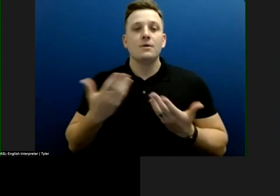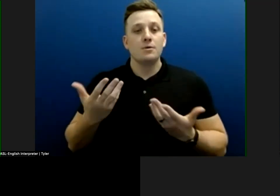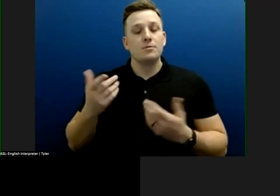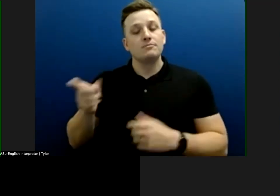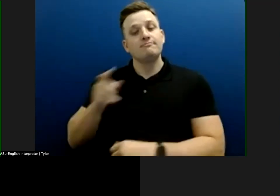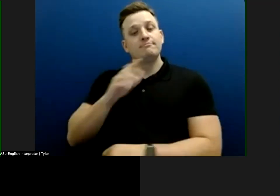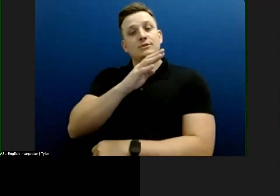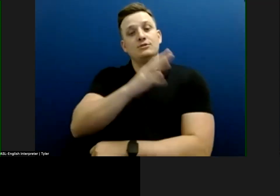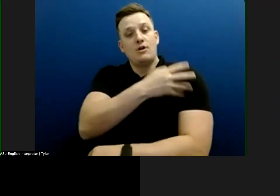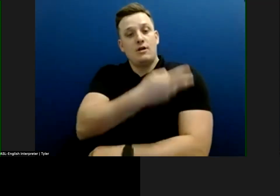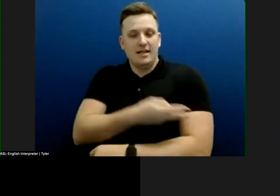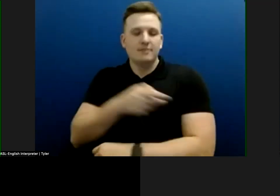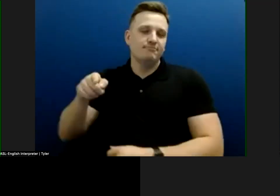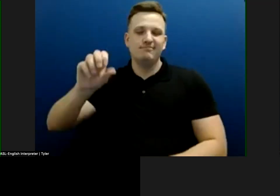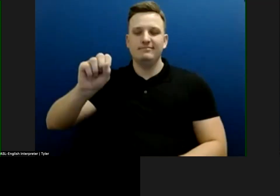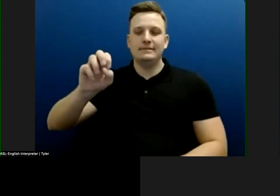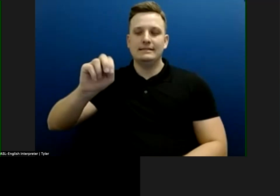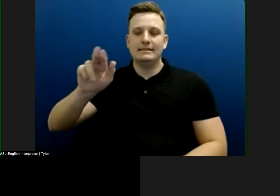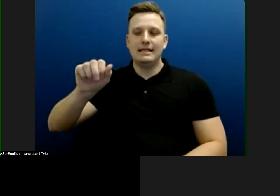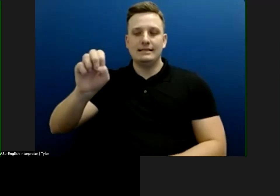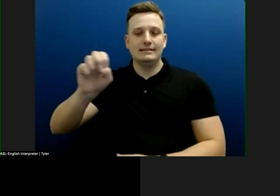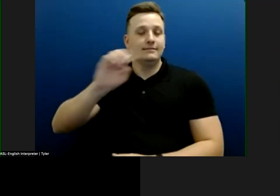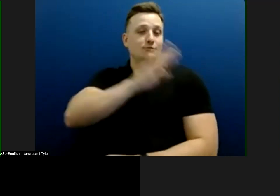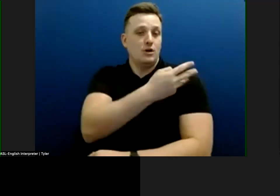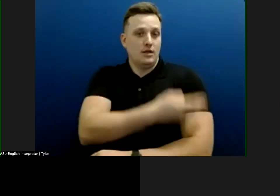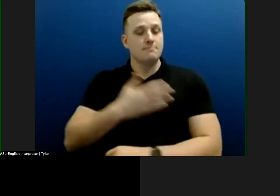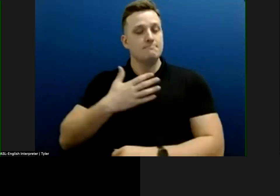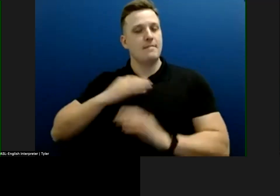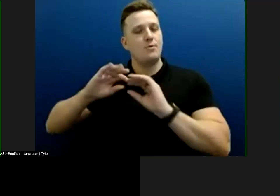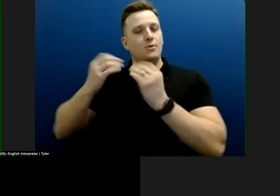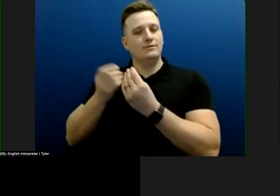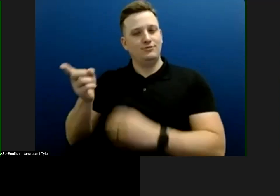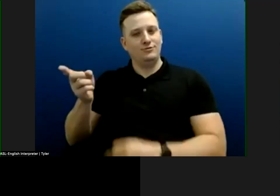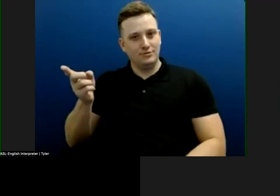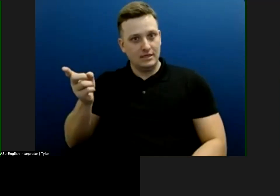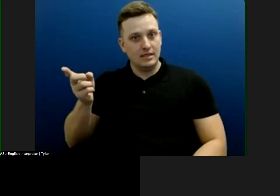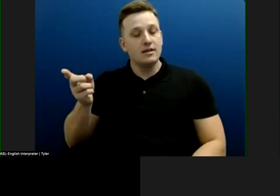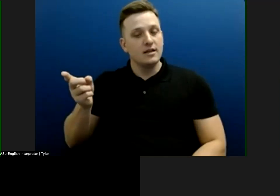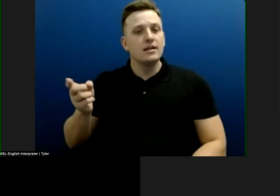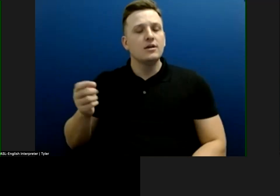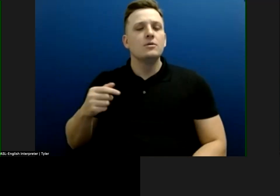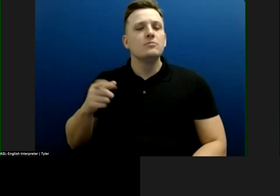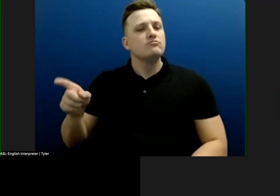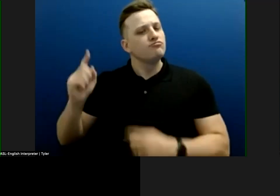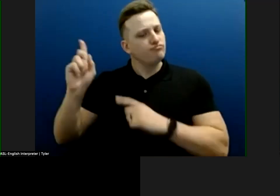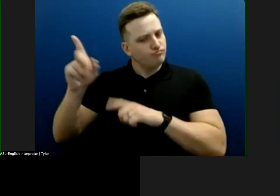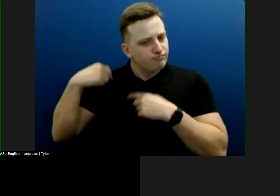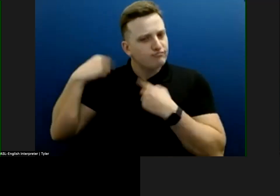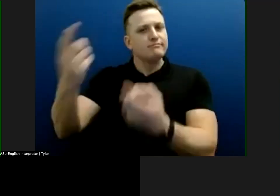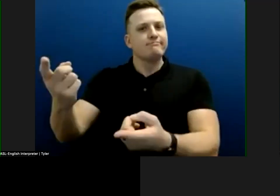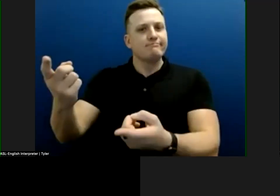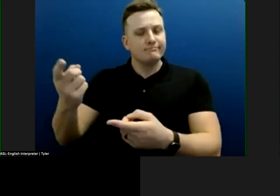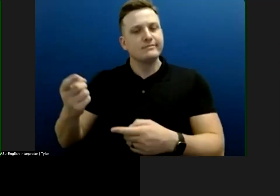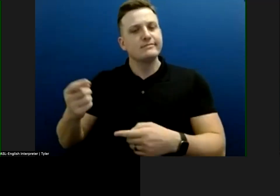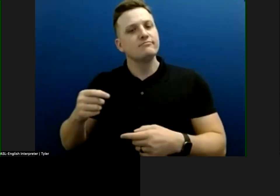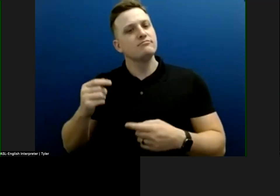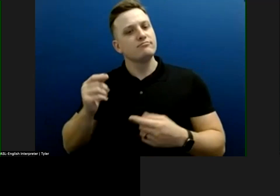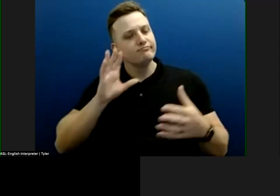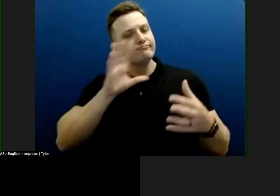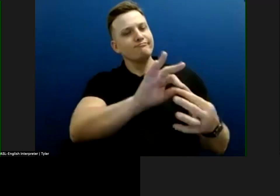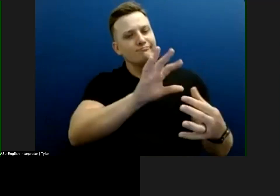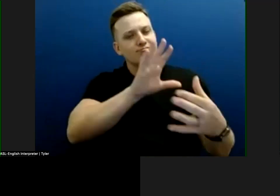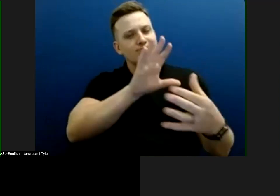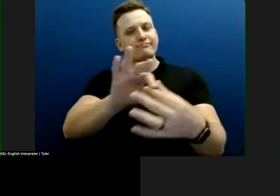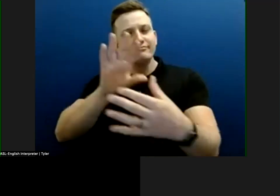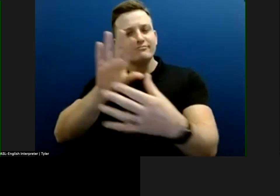the organisation I work with, we have a long history of connecting with colleagues